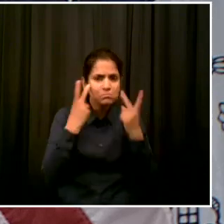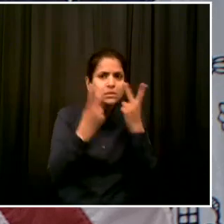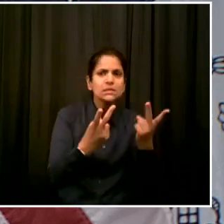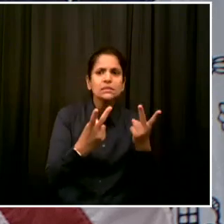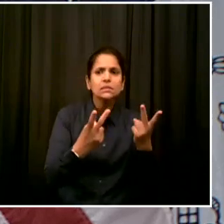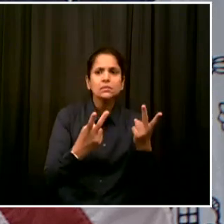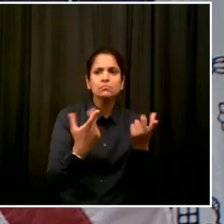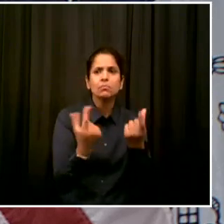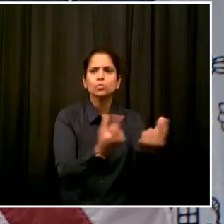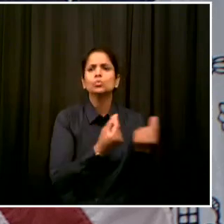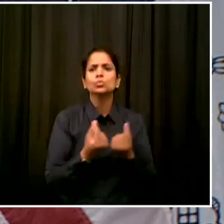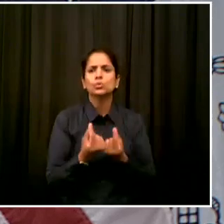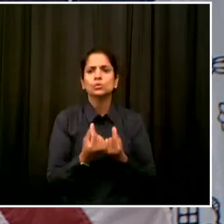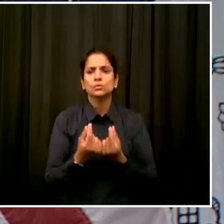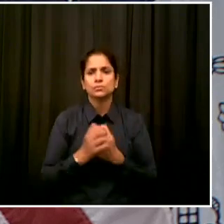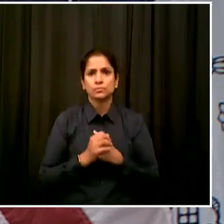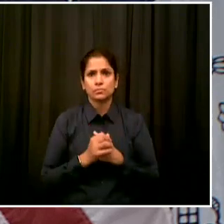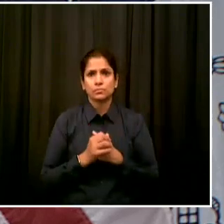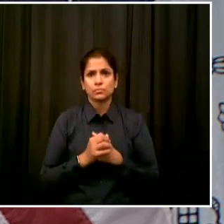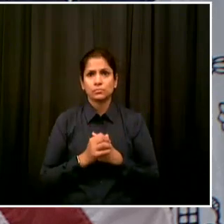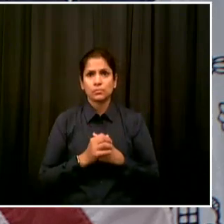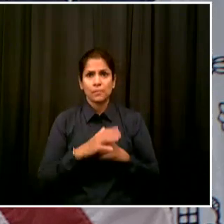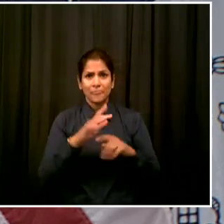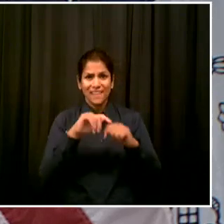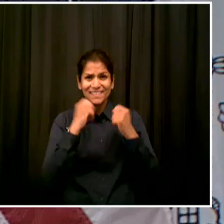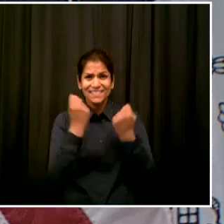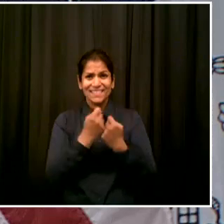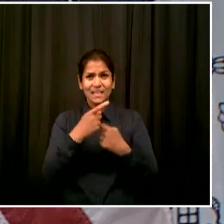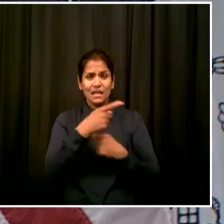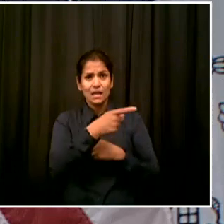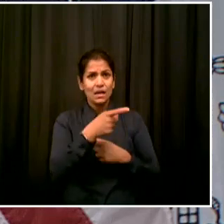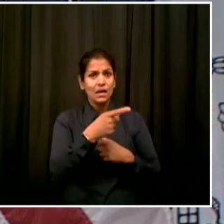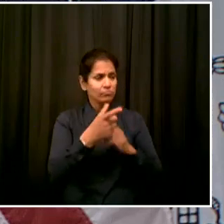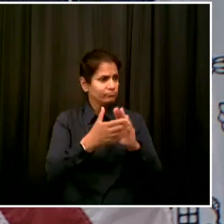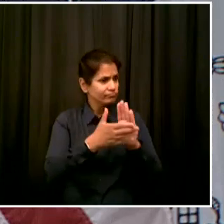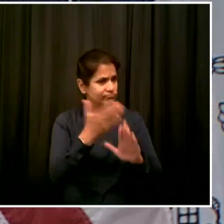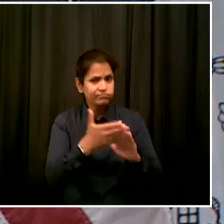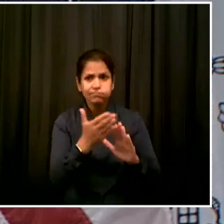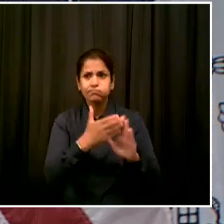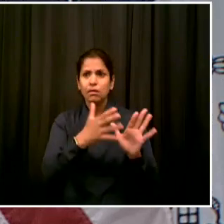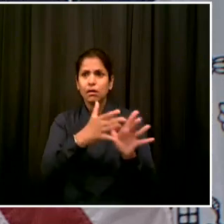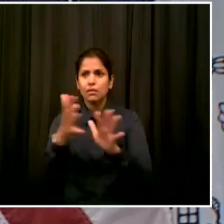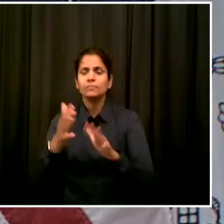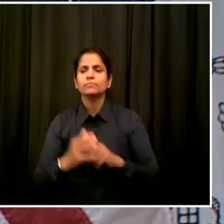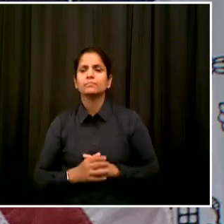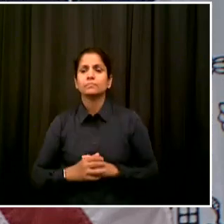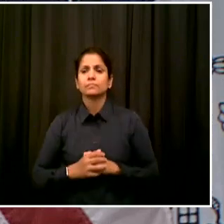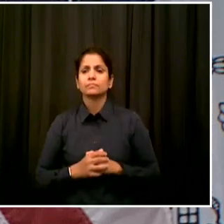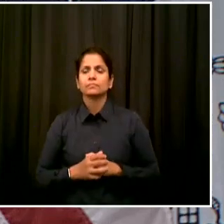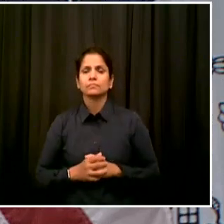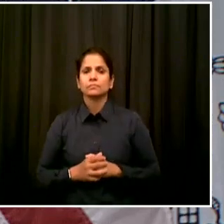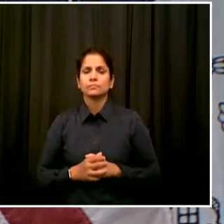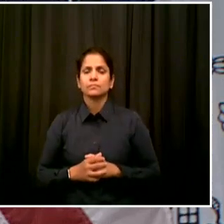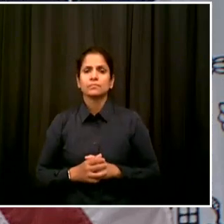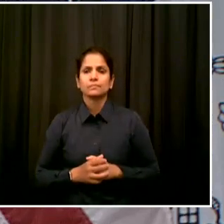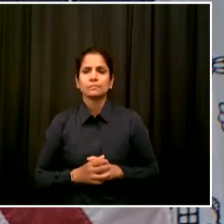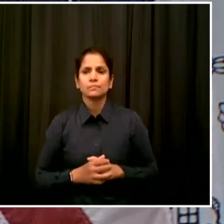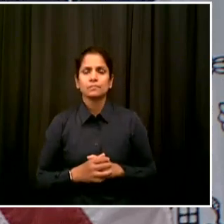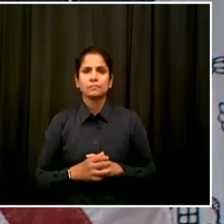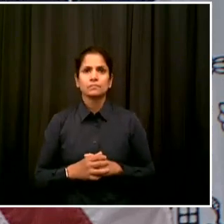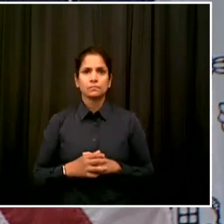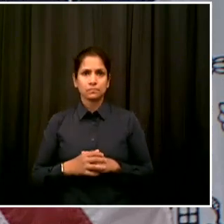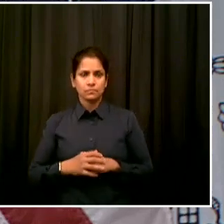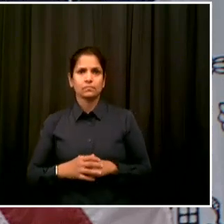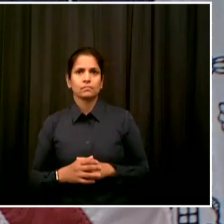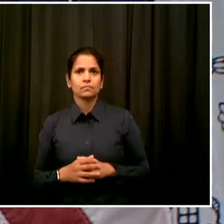to function fast. It has to function fast for the public, and officers deserve for it to function quickly as well. So I'll find out what's up with